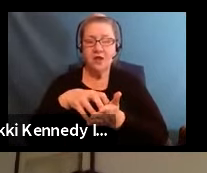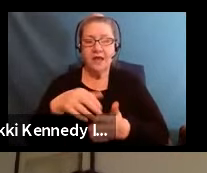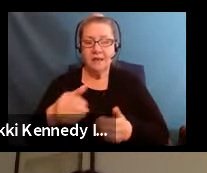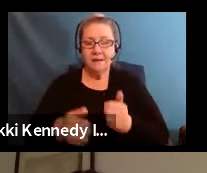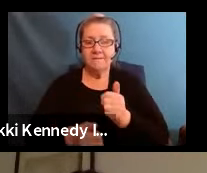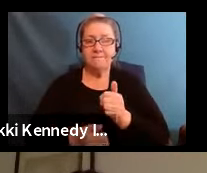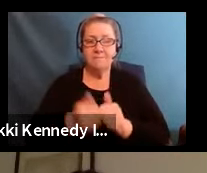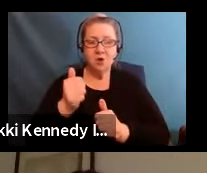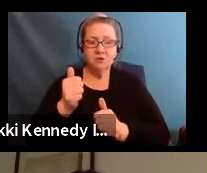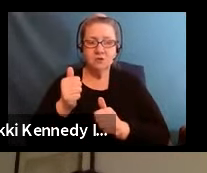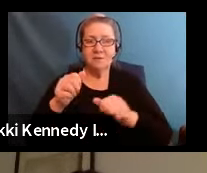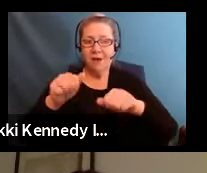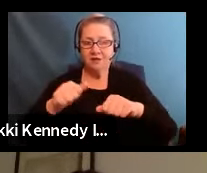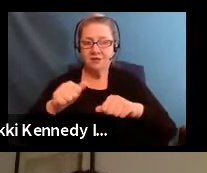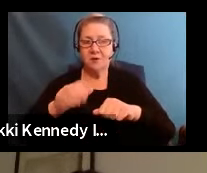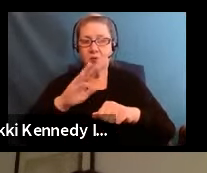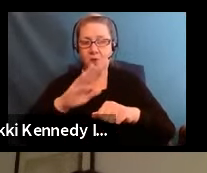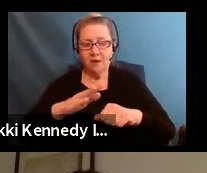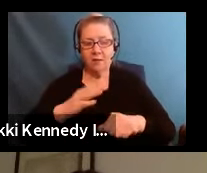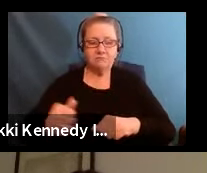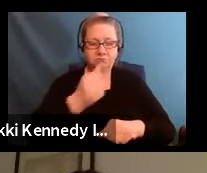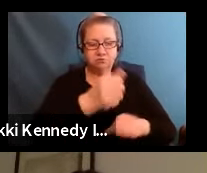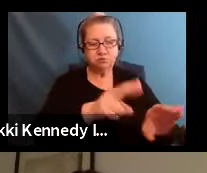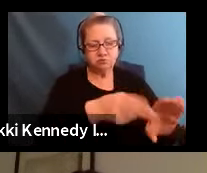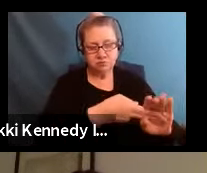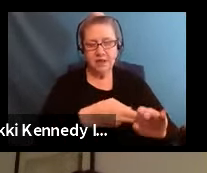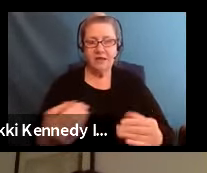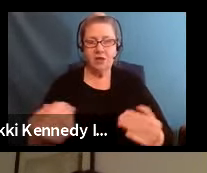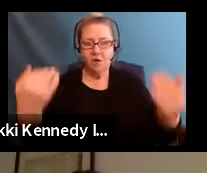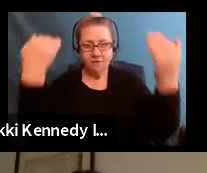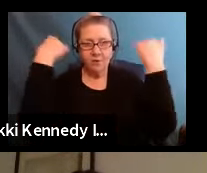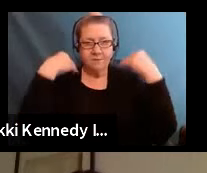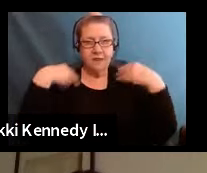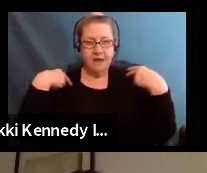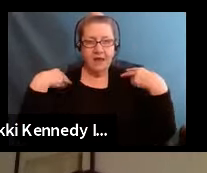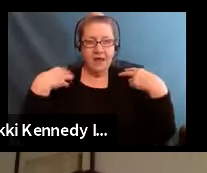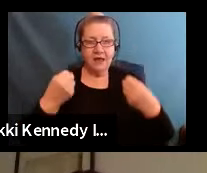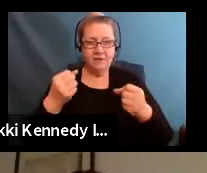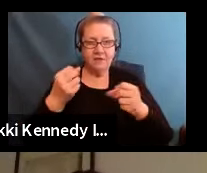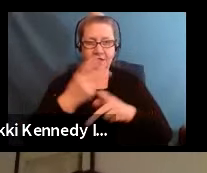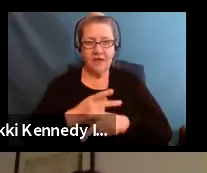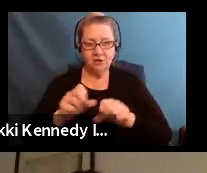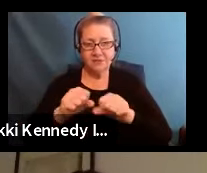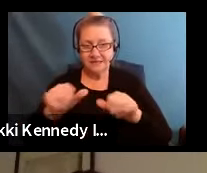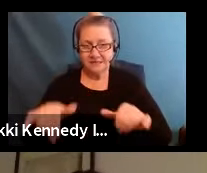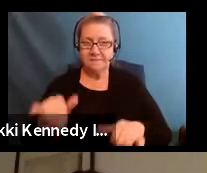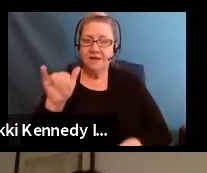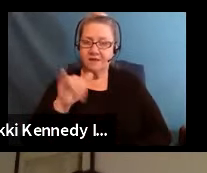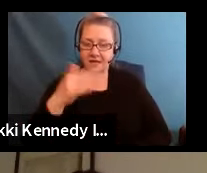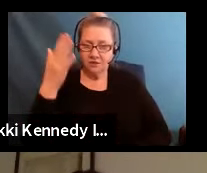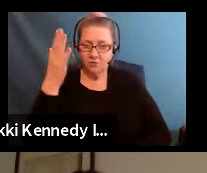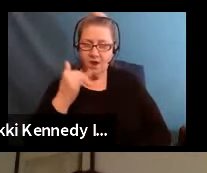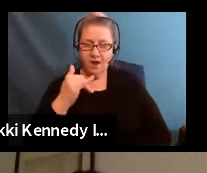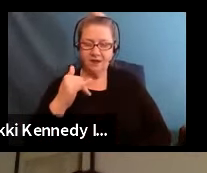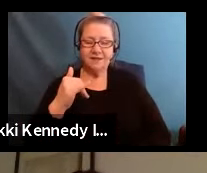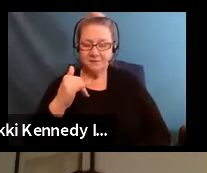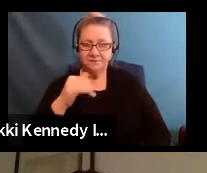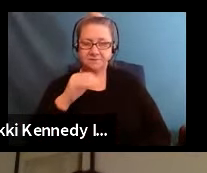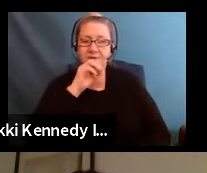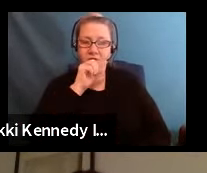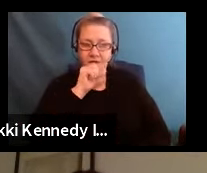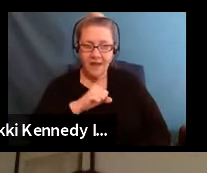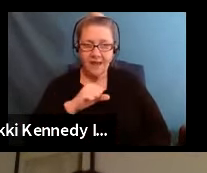being hospitalized and the risk of overwhelming our healthcare system, right? And so that's the part of the reason for that age-based